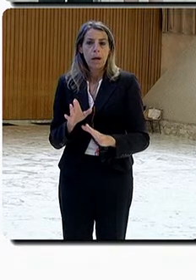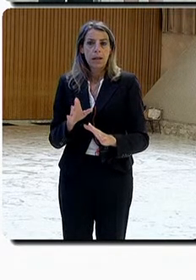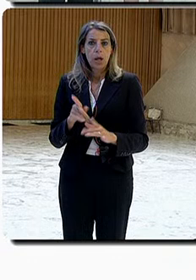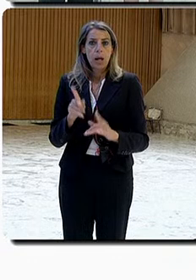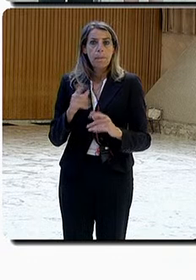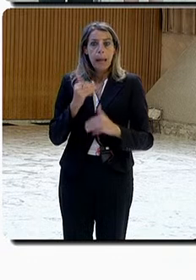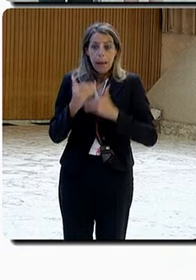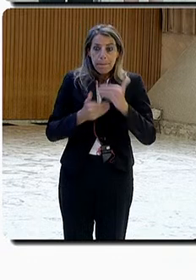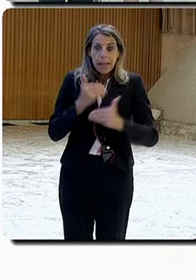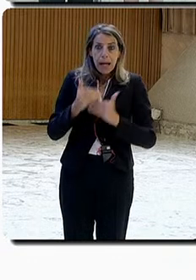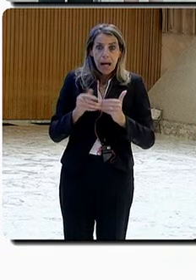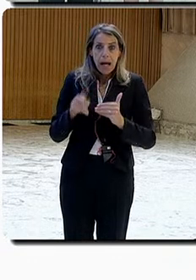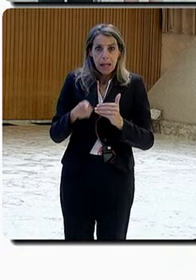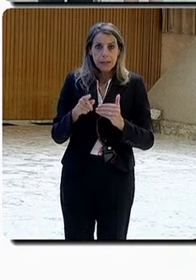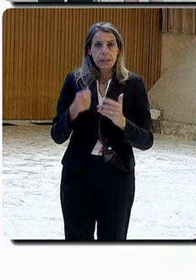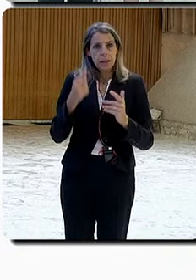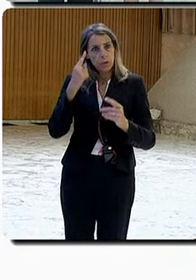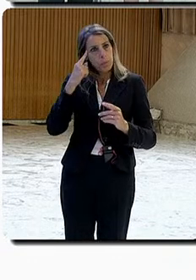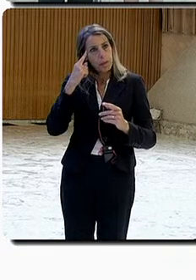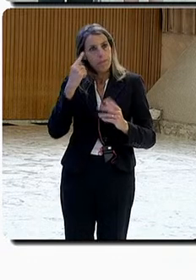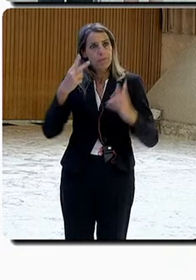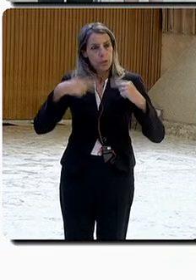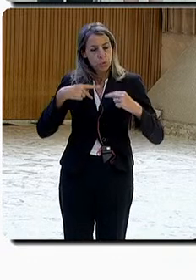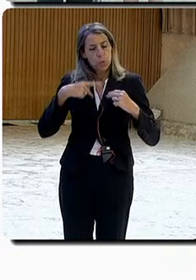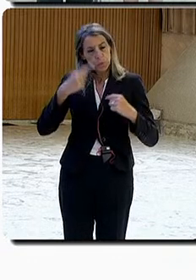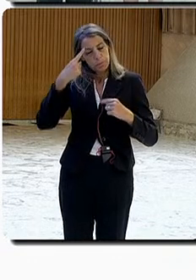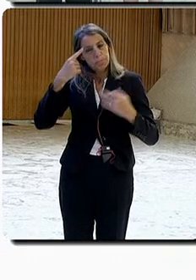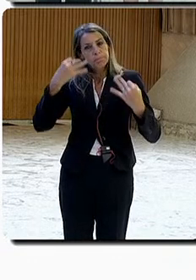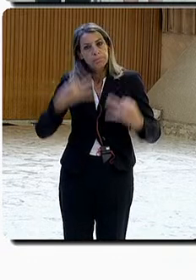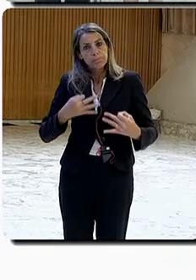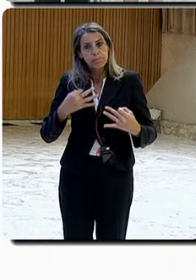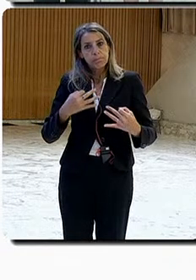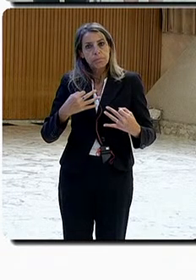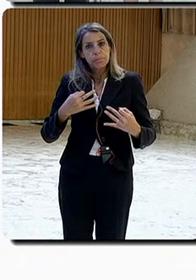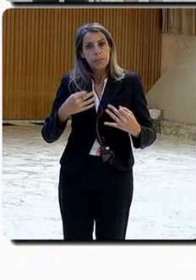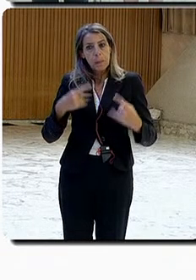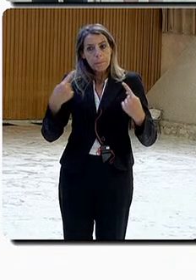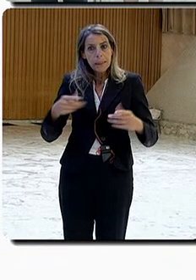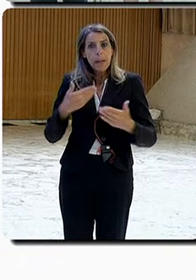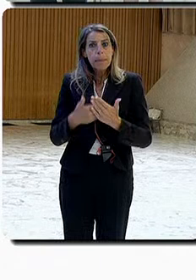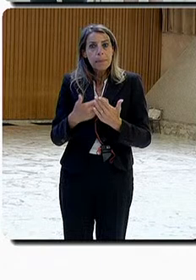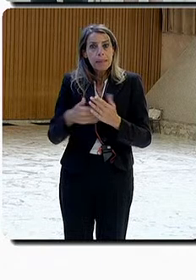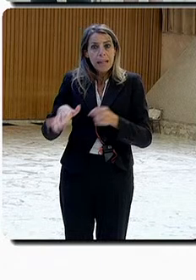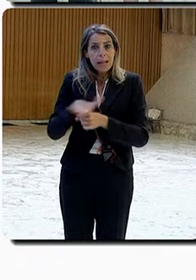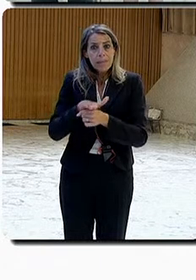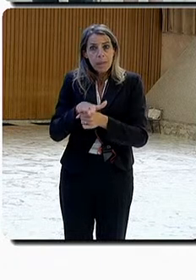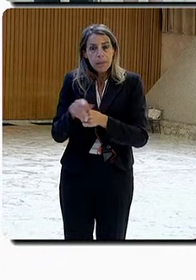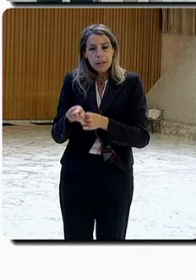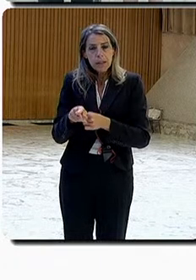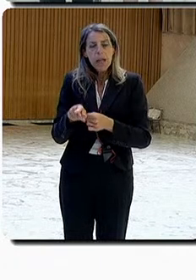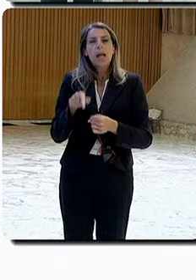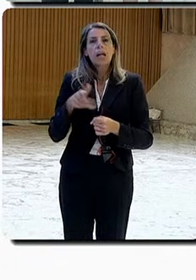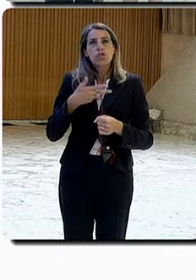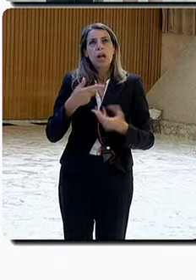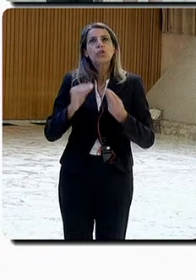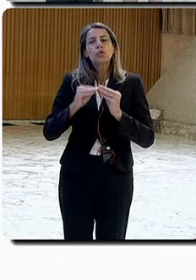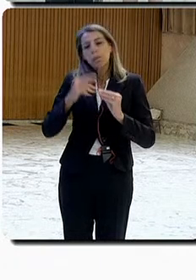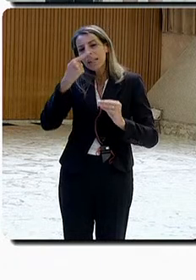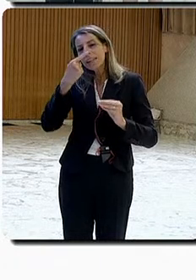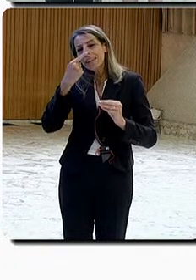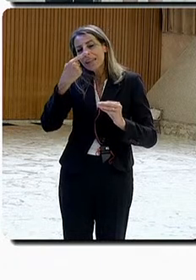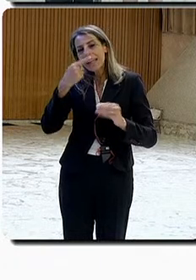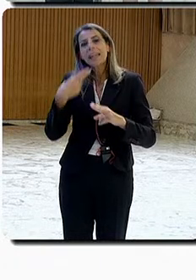and intentionally, these habits equip families to participate in the love that flows from the heart of the Trinity.